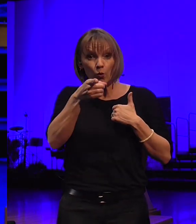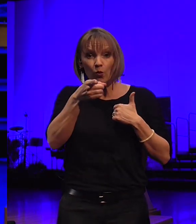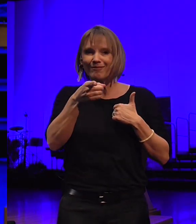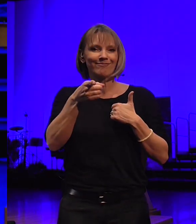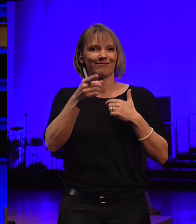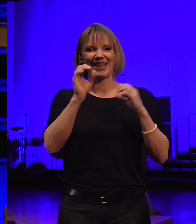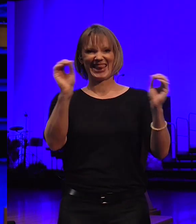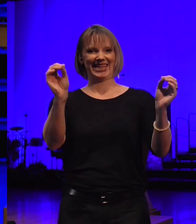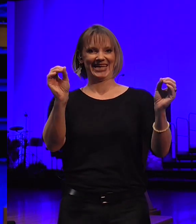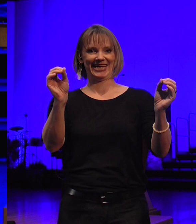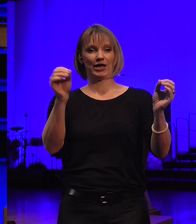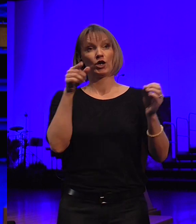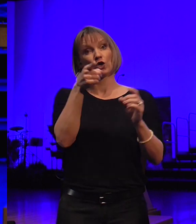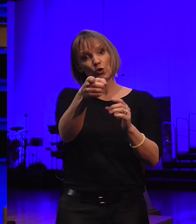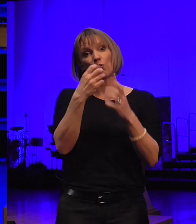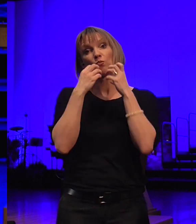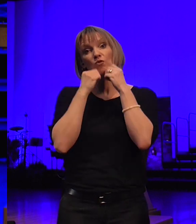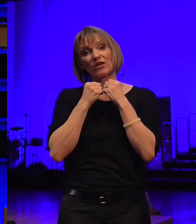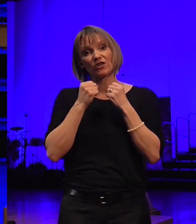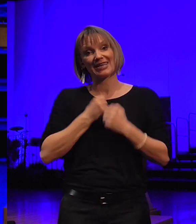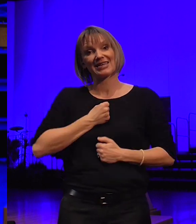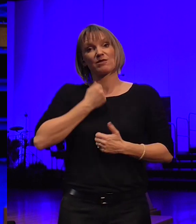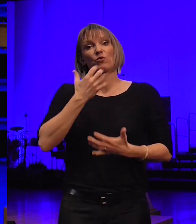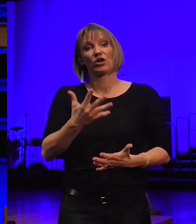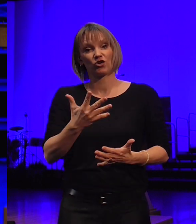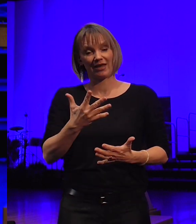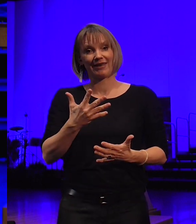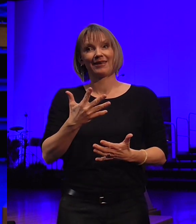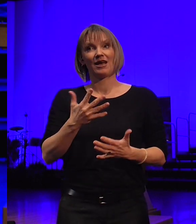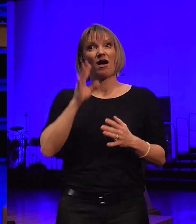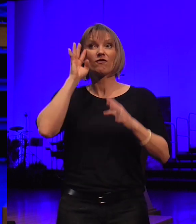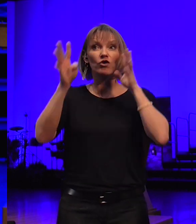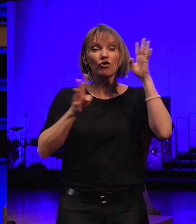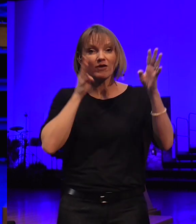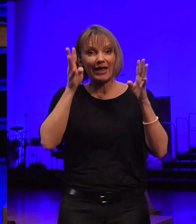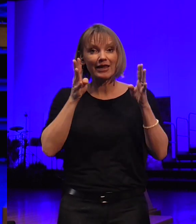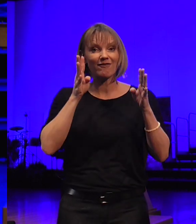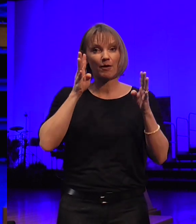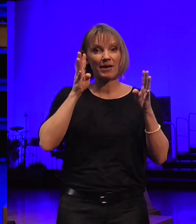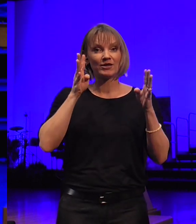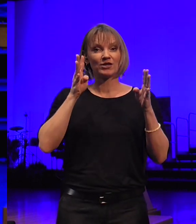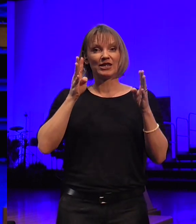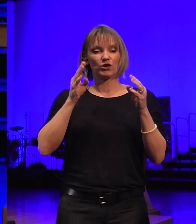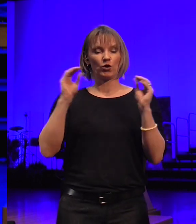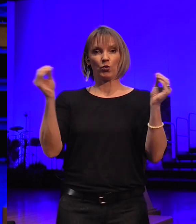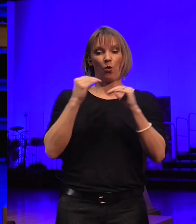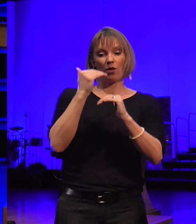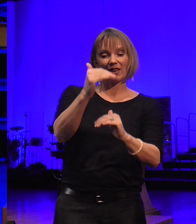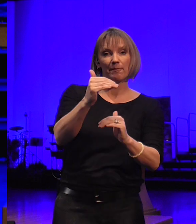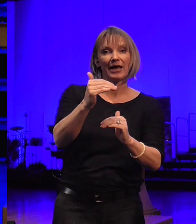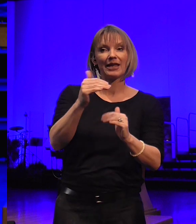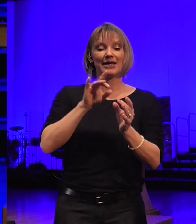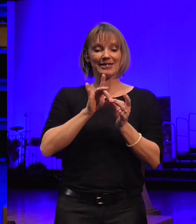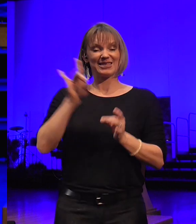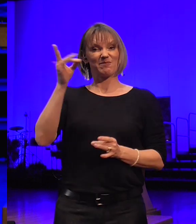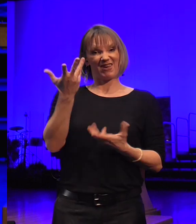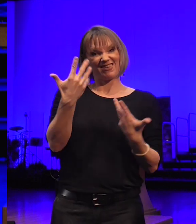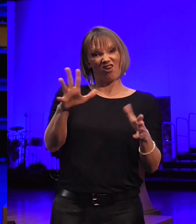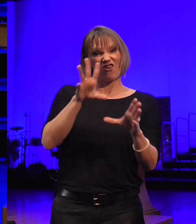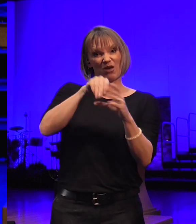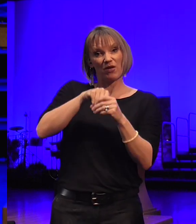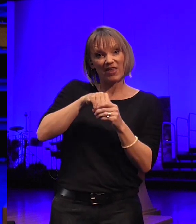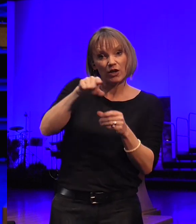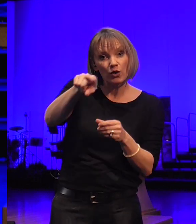expression of limitless creative imagination and that infinite energy that a spirit is in you, and it